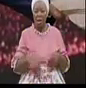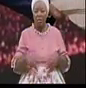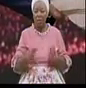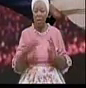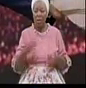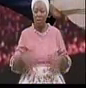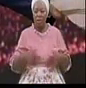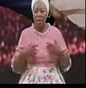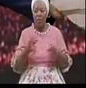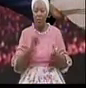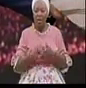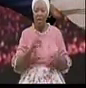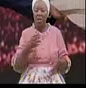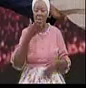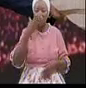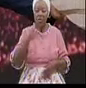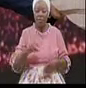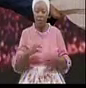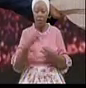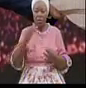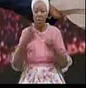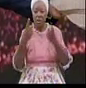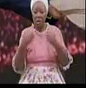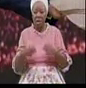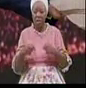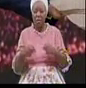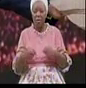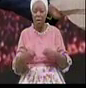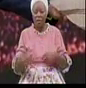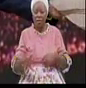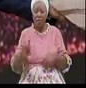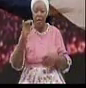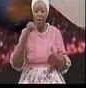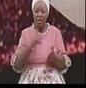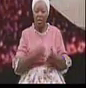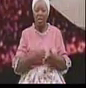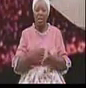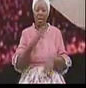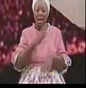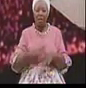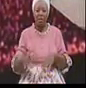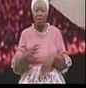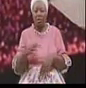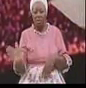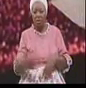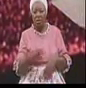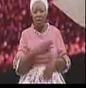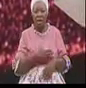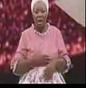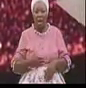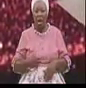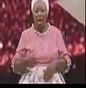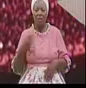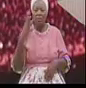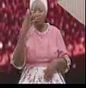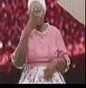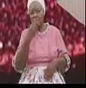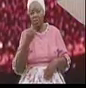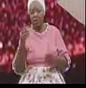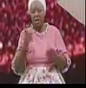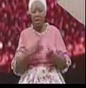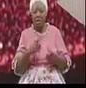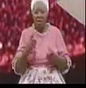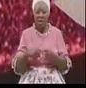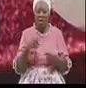that evil spirit came, finds it empty, swept and garnished. Verse